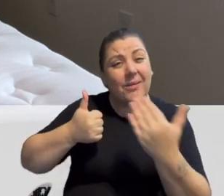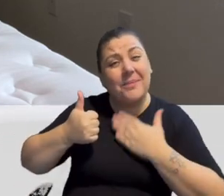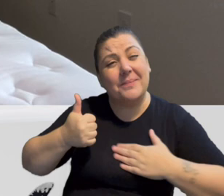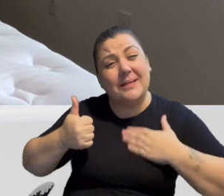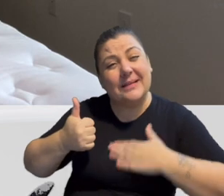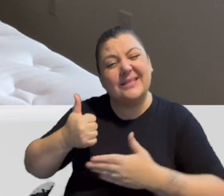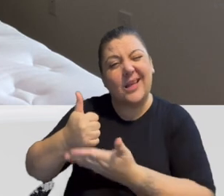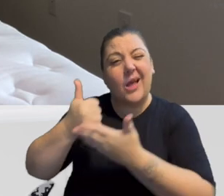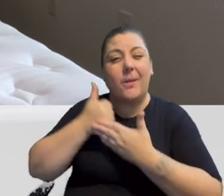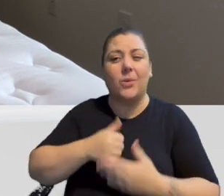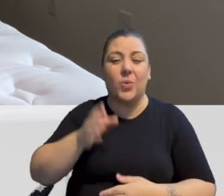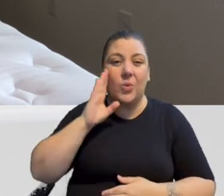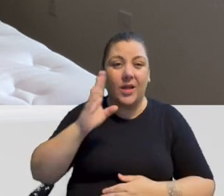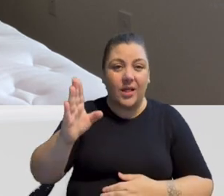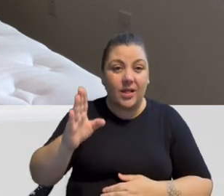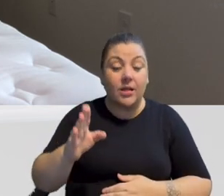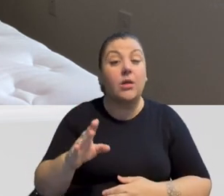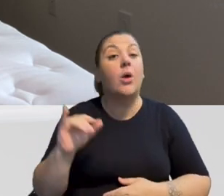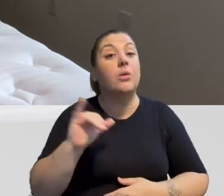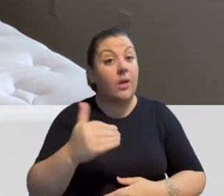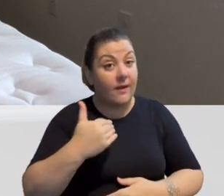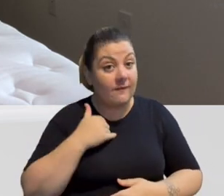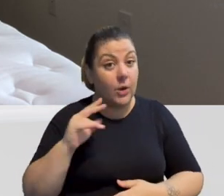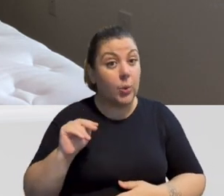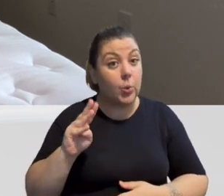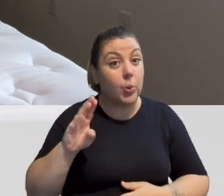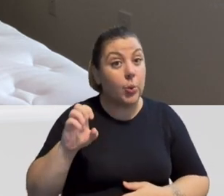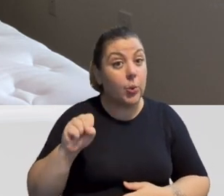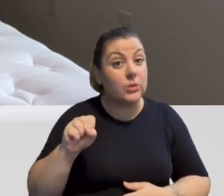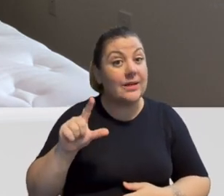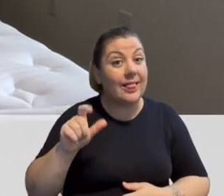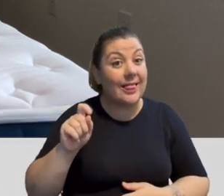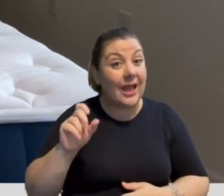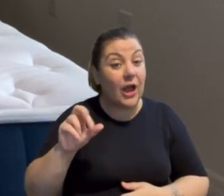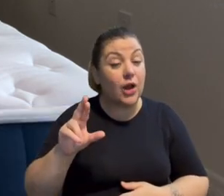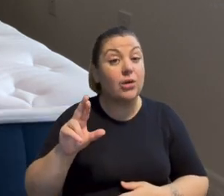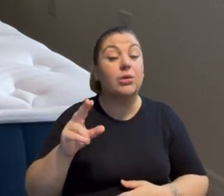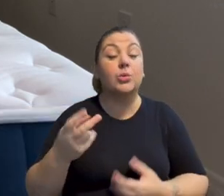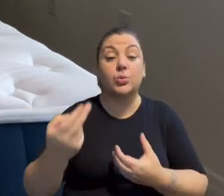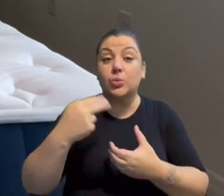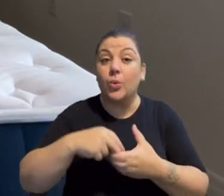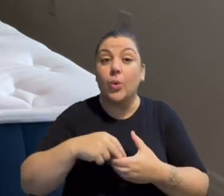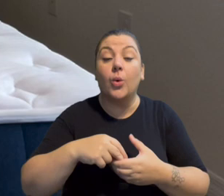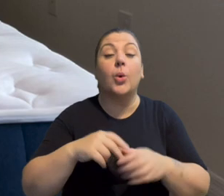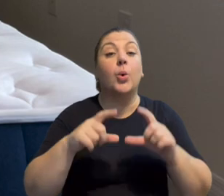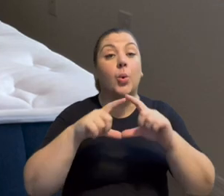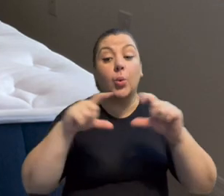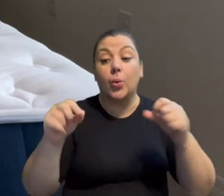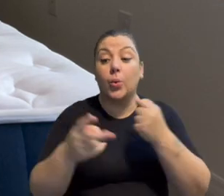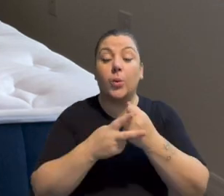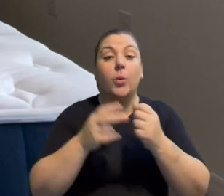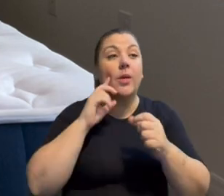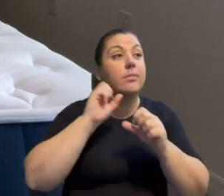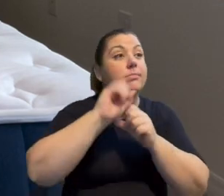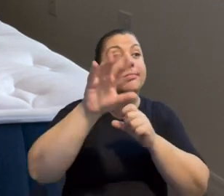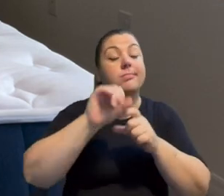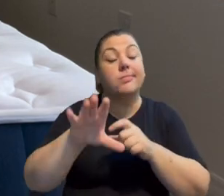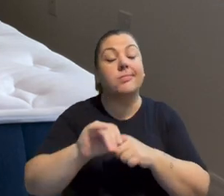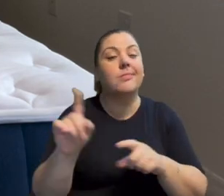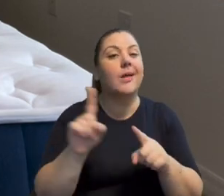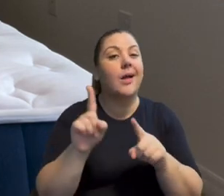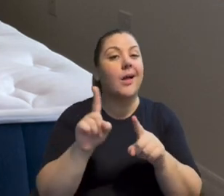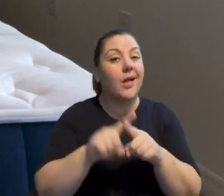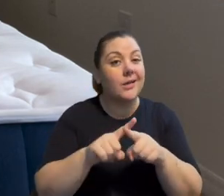subscribed to our newsletter, we send out great coupons and sales that might be coming up. So if you are in the market for a mattress,